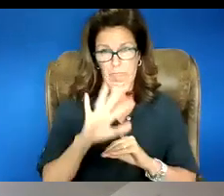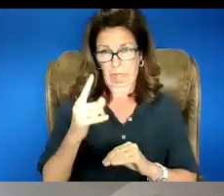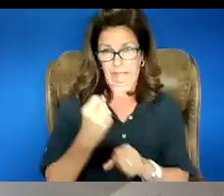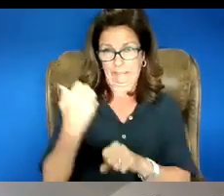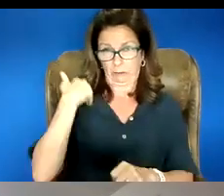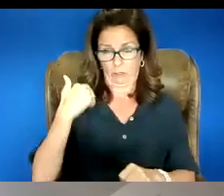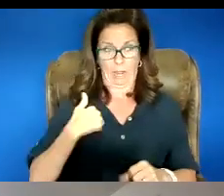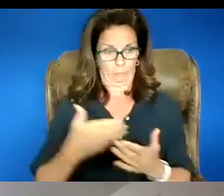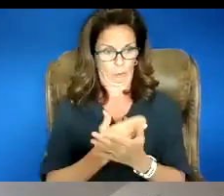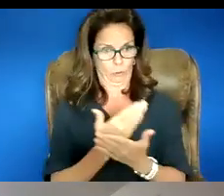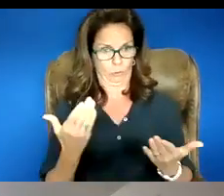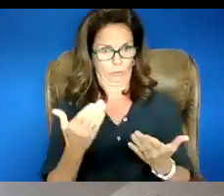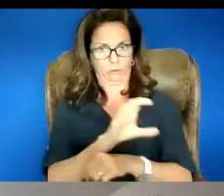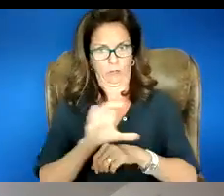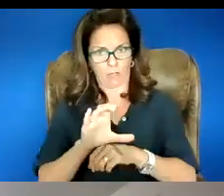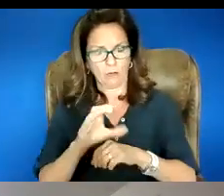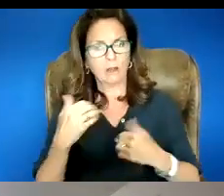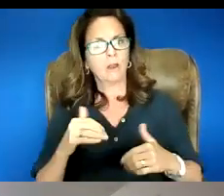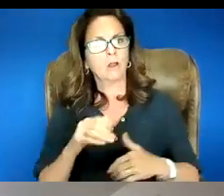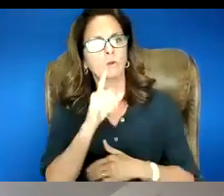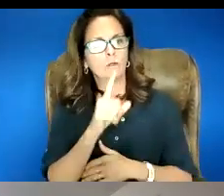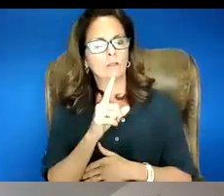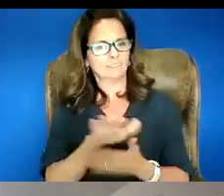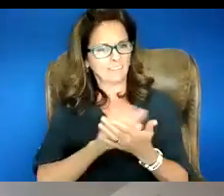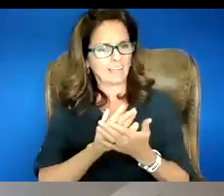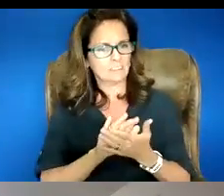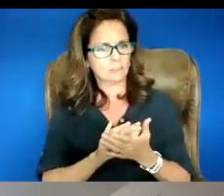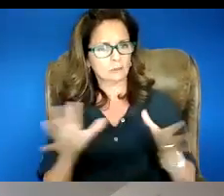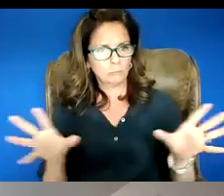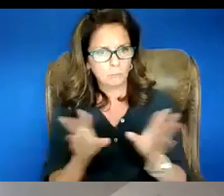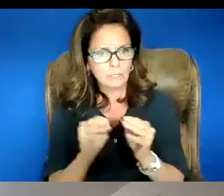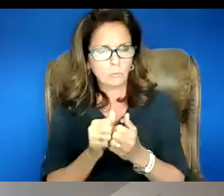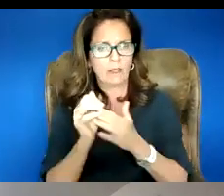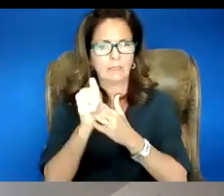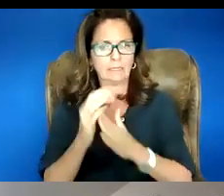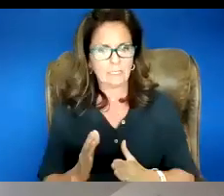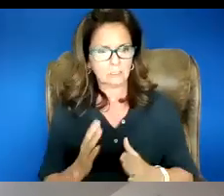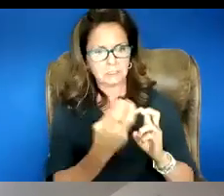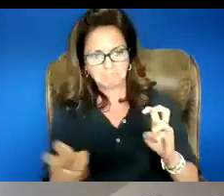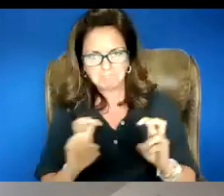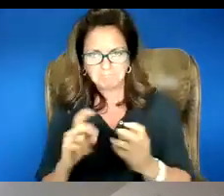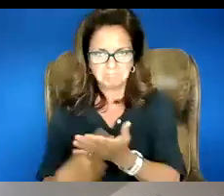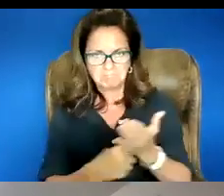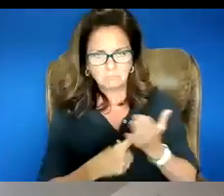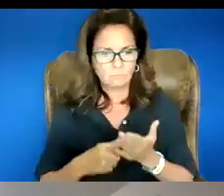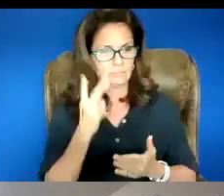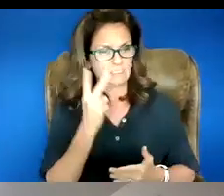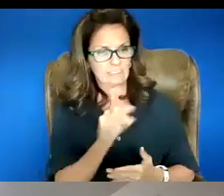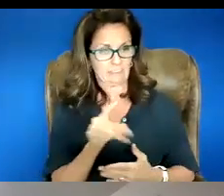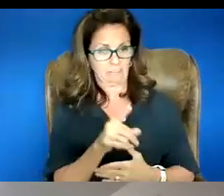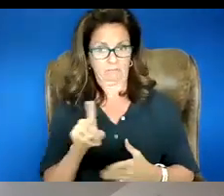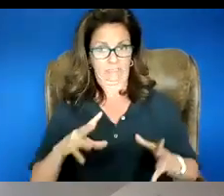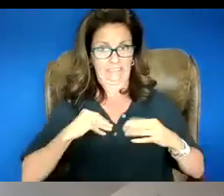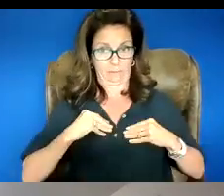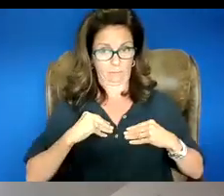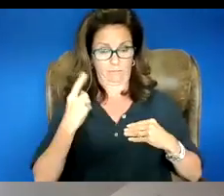it's quite refreshing to meet with our leadership and see how receptive they are to offering a program like